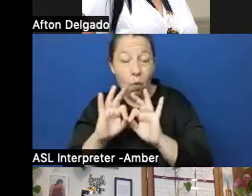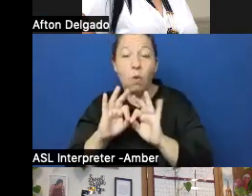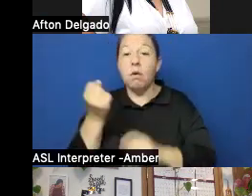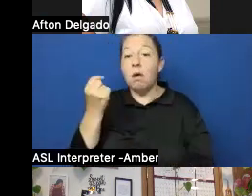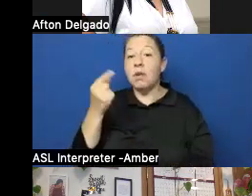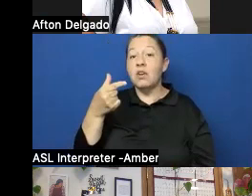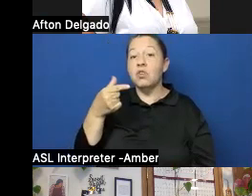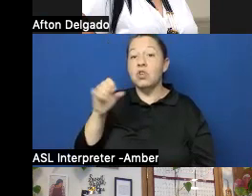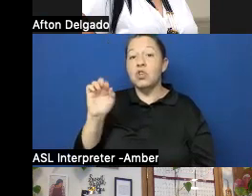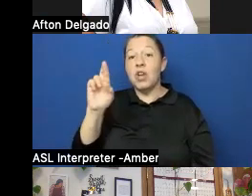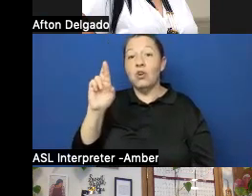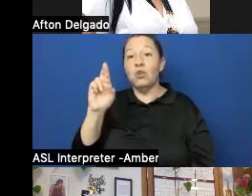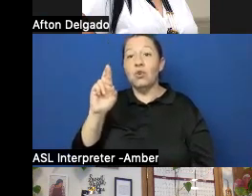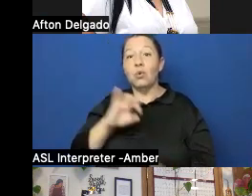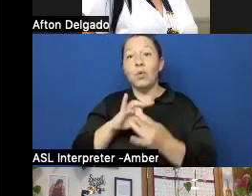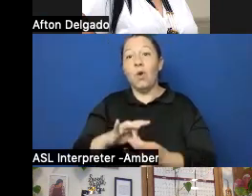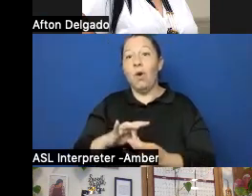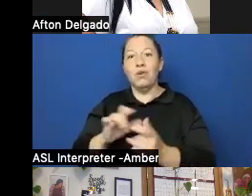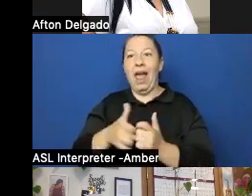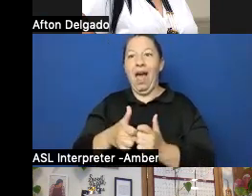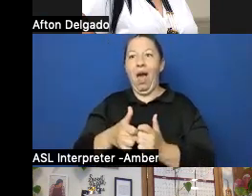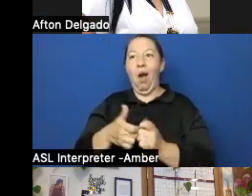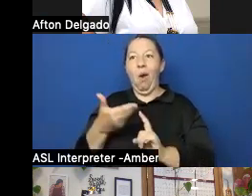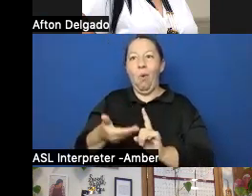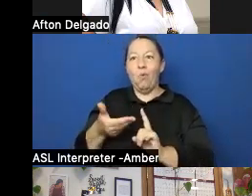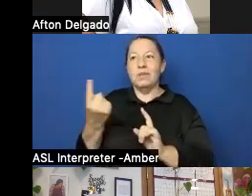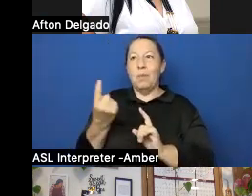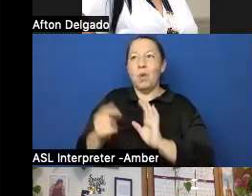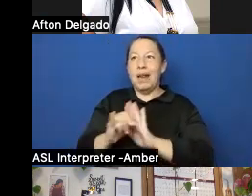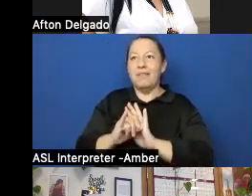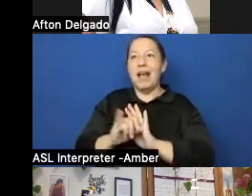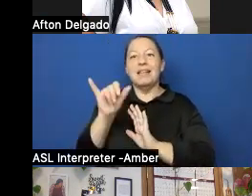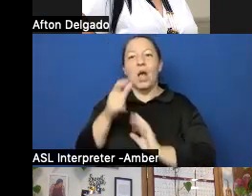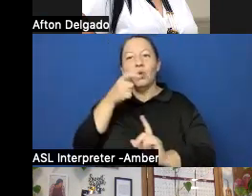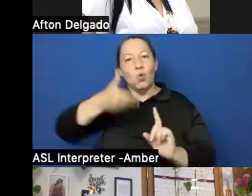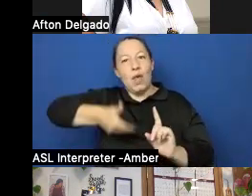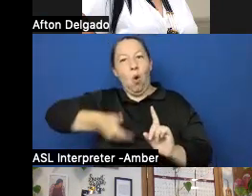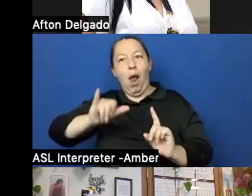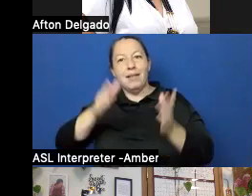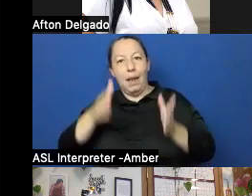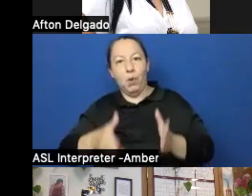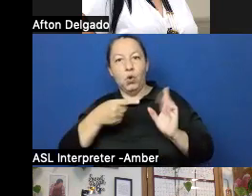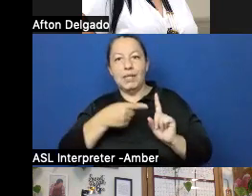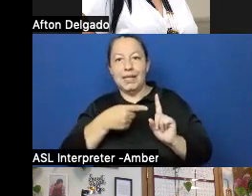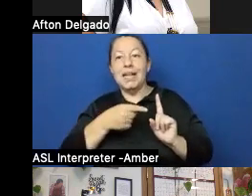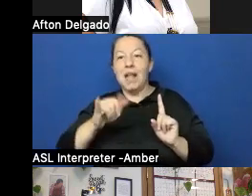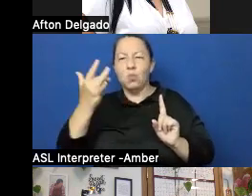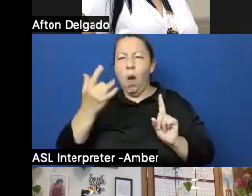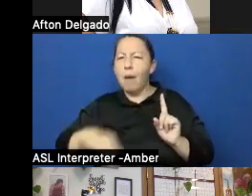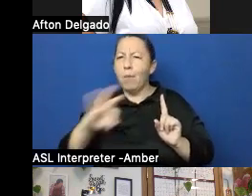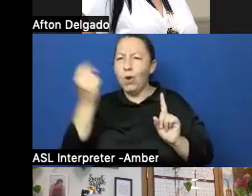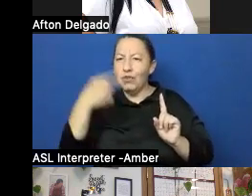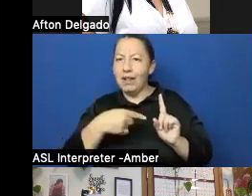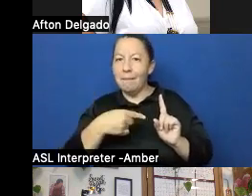you are, just how someone is identifying, like that's who they are as a person. And so that's why it is important to understand